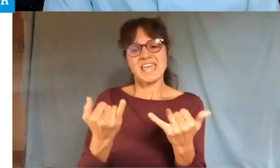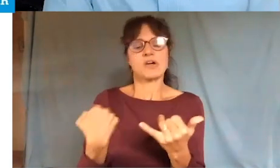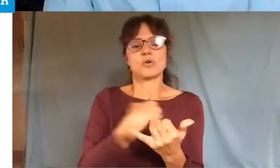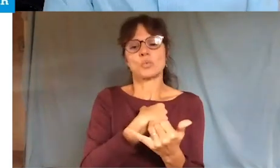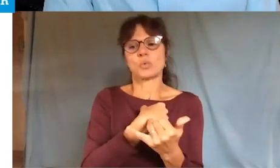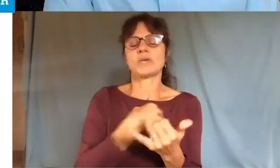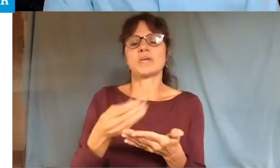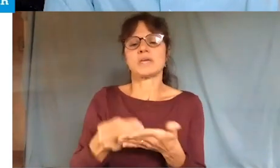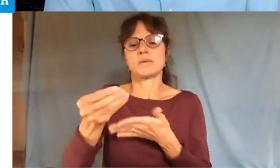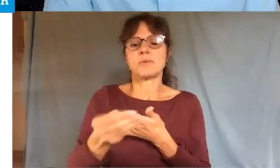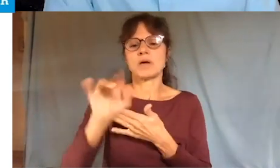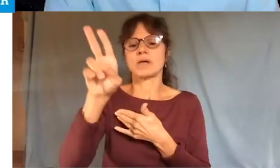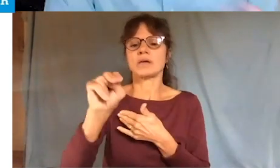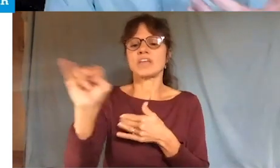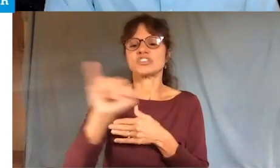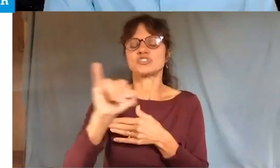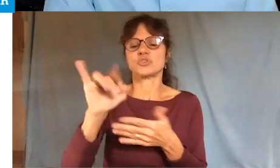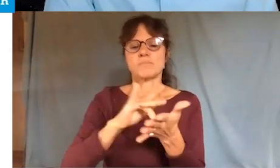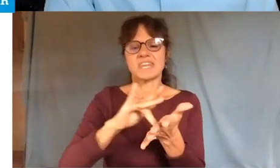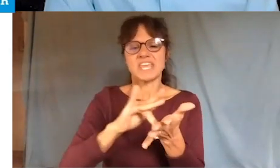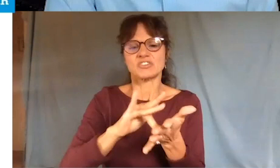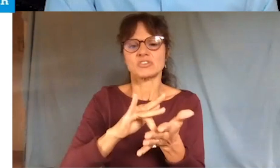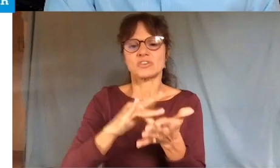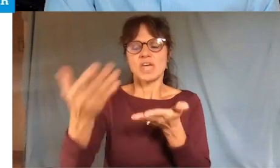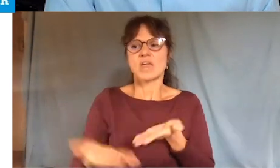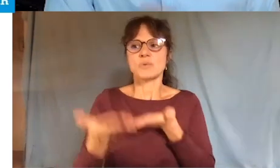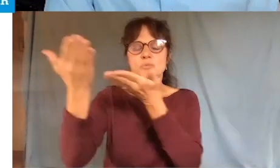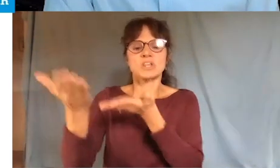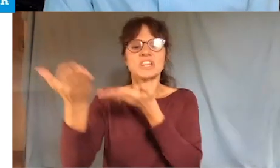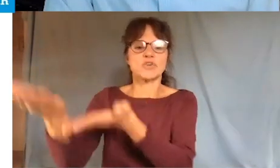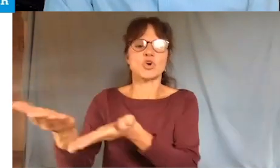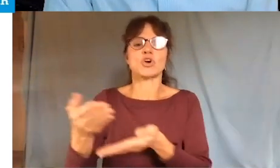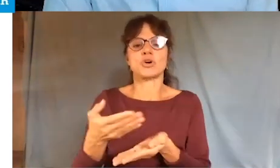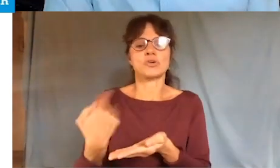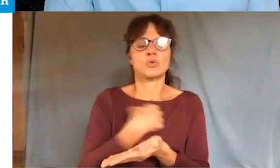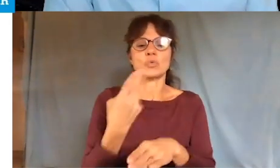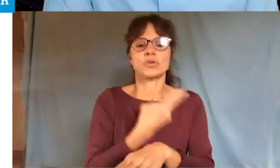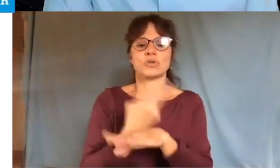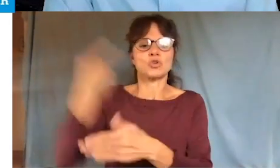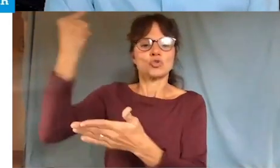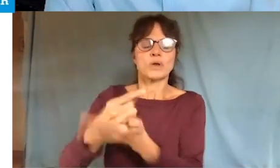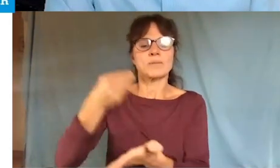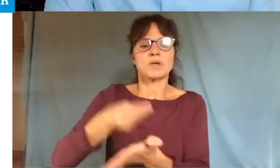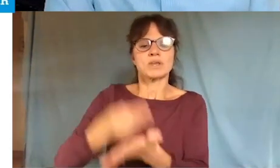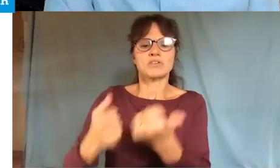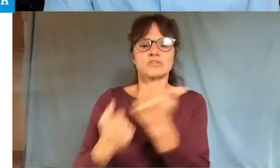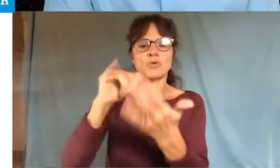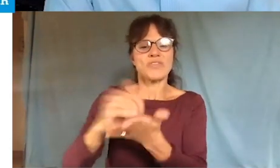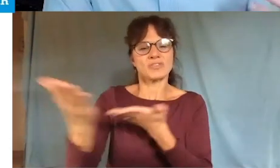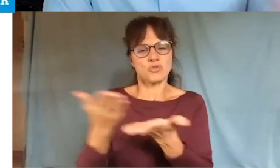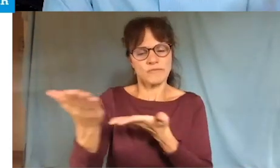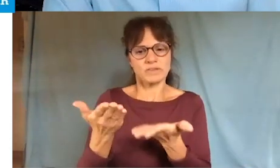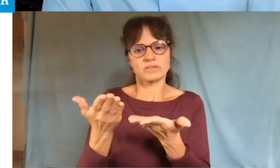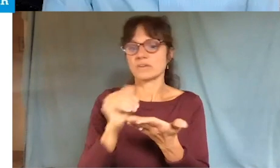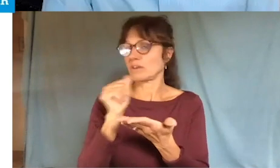we purchase uninsured medications and deliver those medications. We use grant funds to support that service.